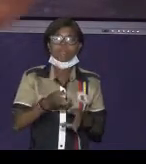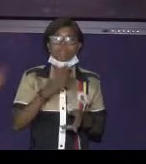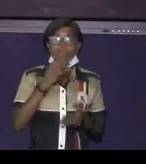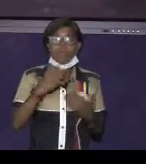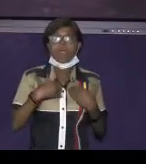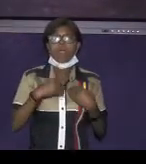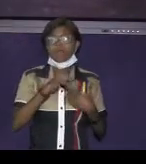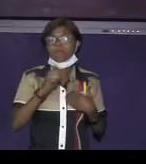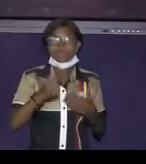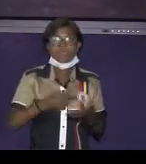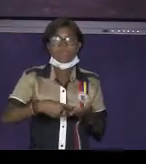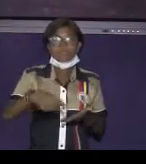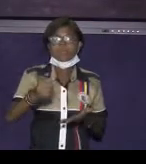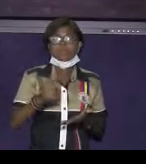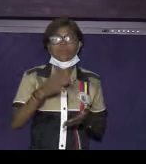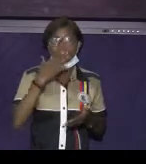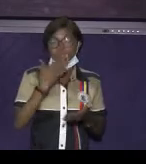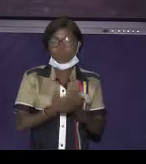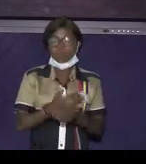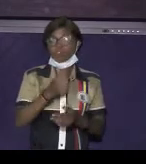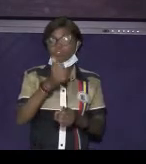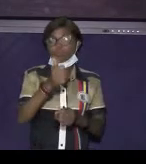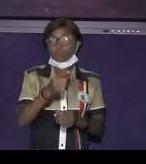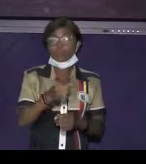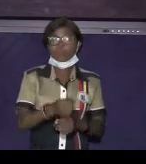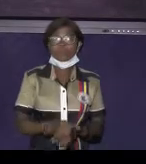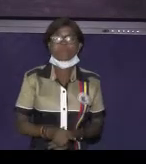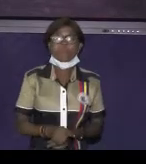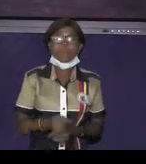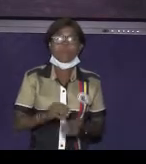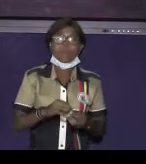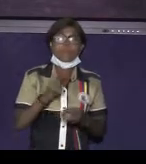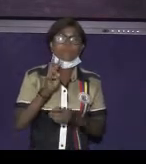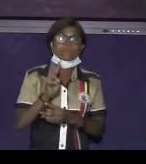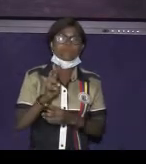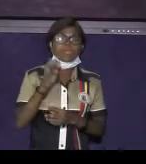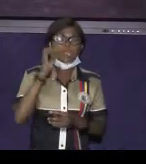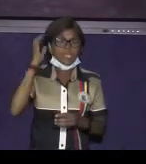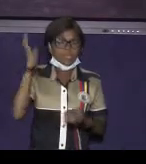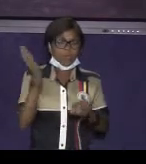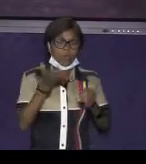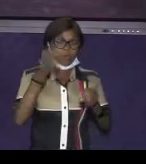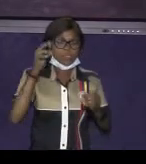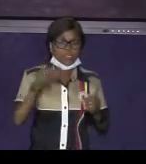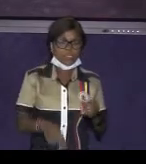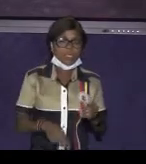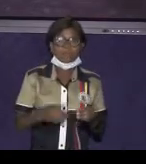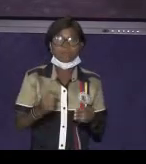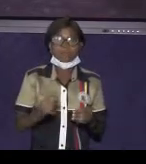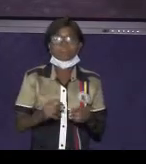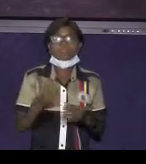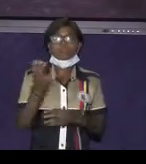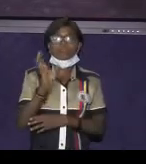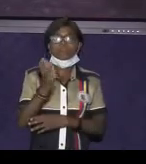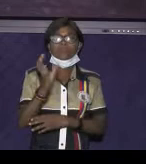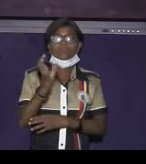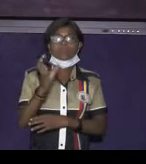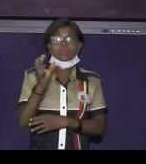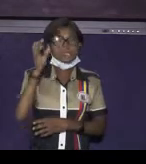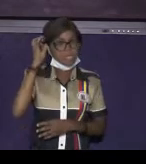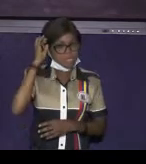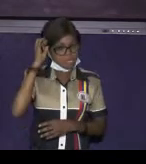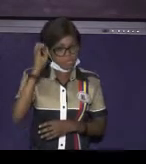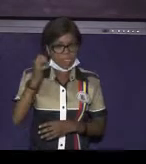tick. Good job, you. Number 2, he cuts down the tree. He, third